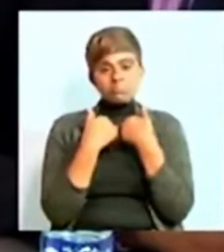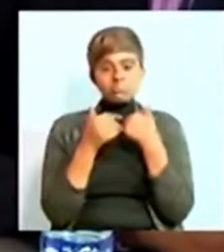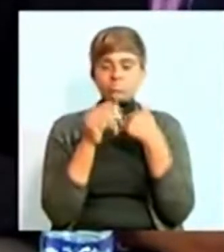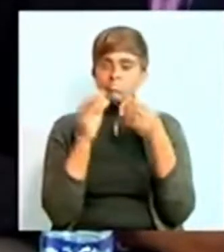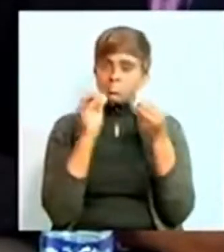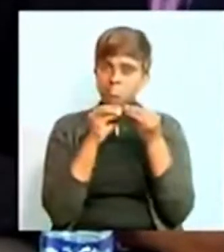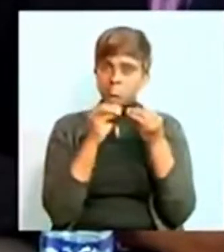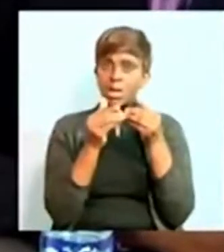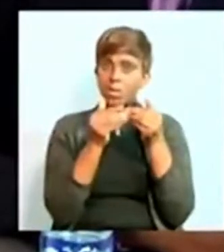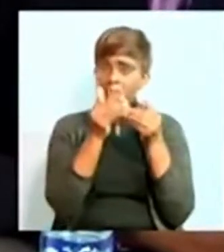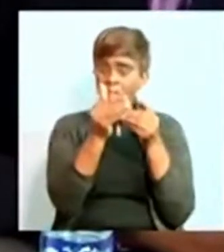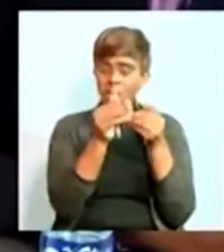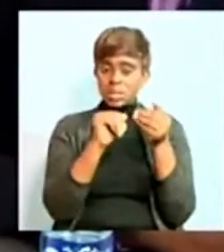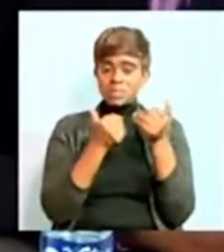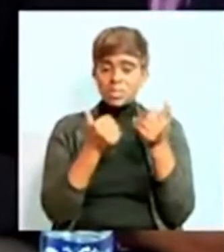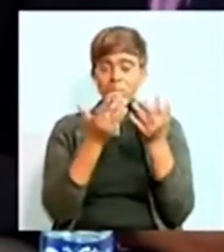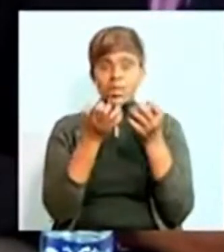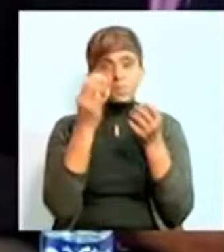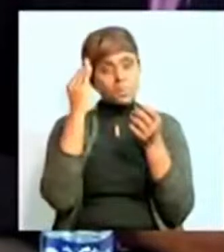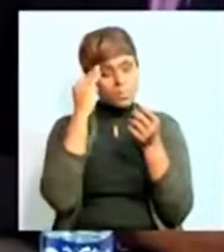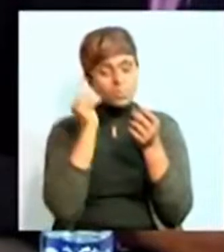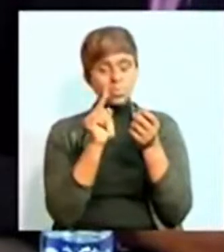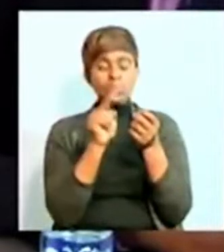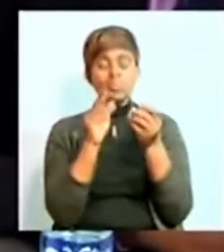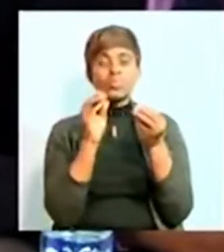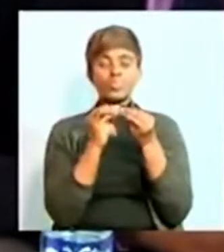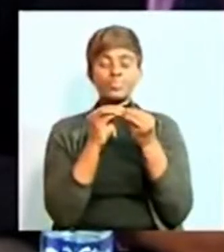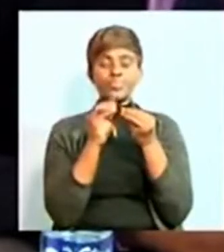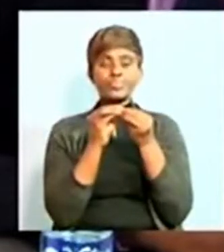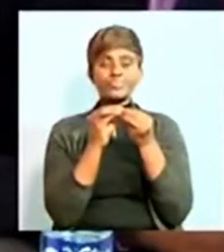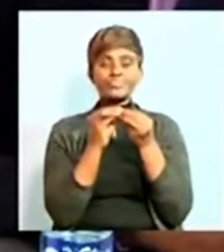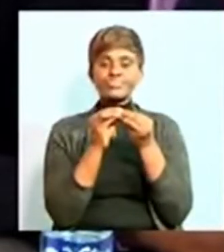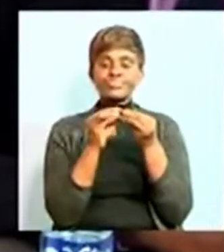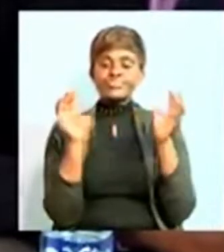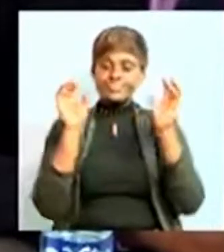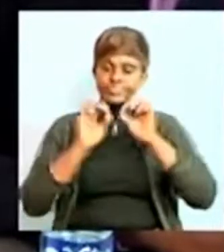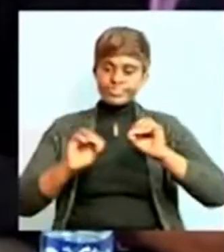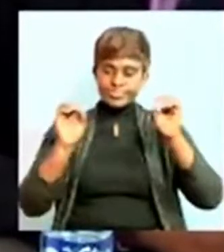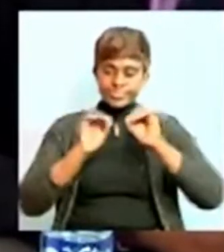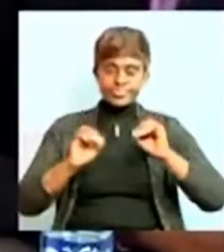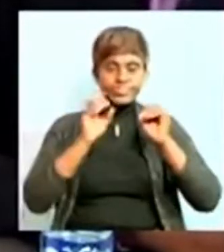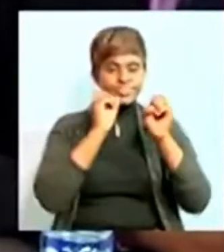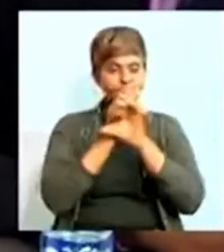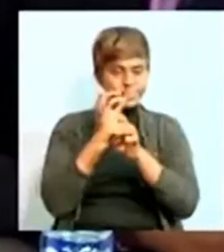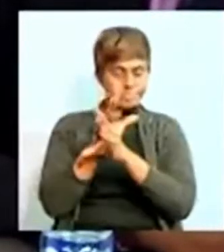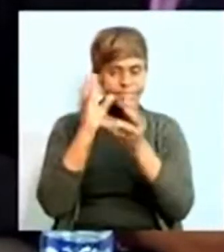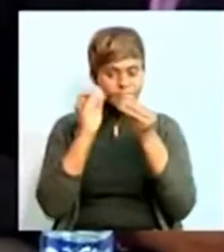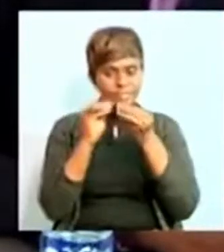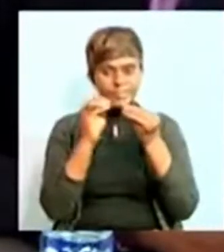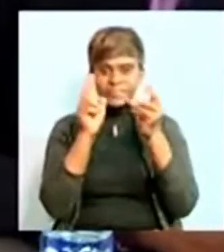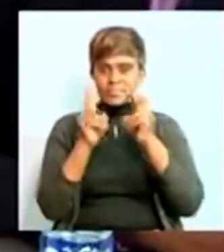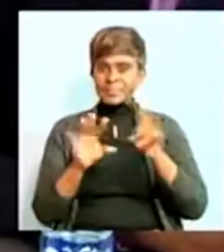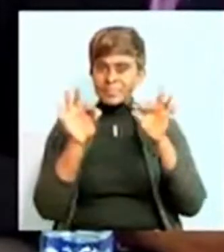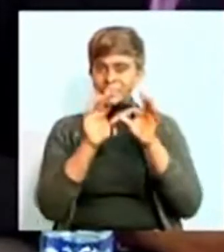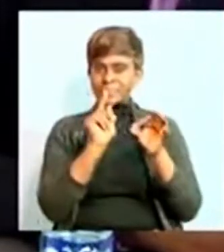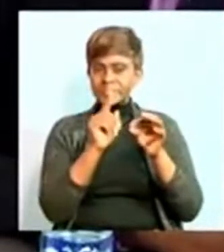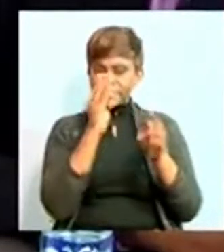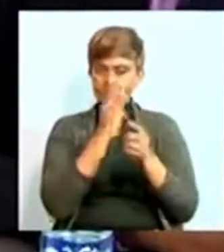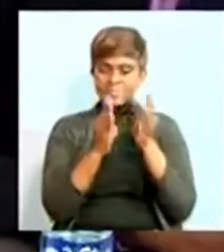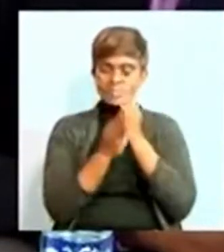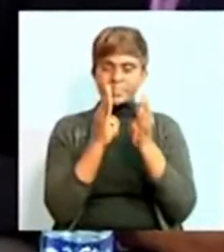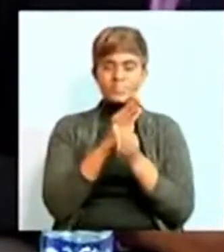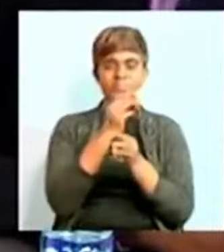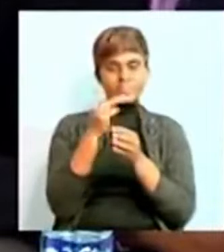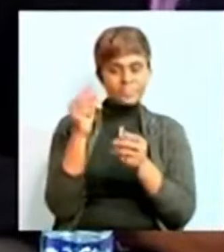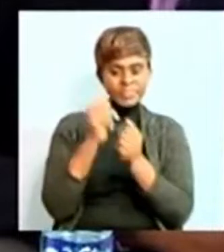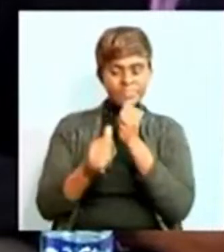extra mile. We want to take advantage of, I think, the non-availability of the most essential building material, which